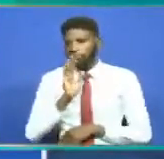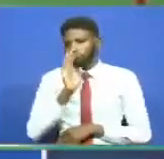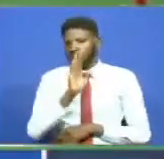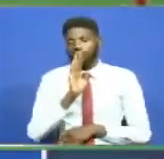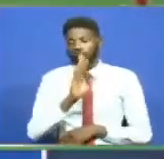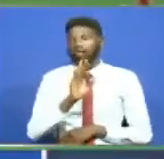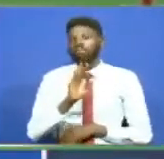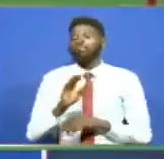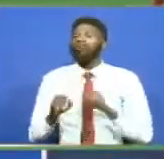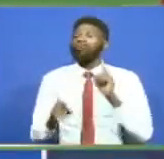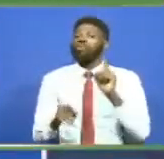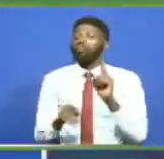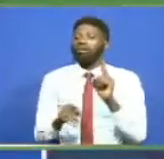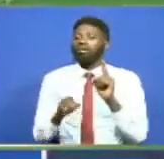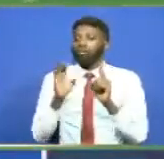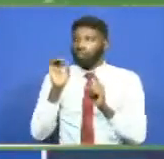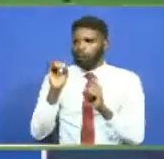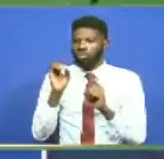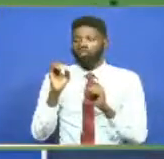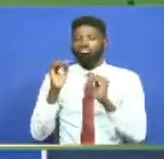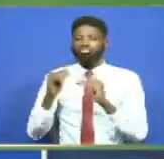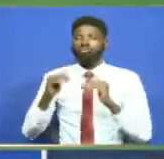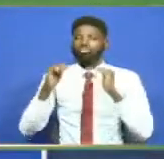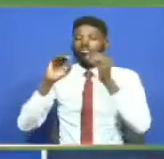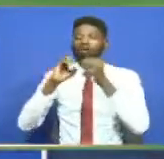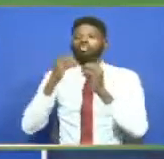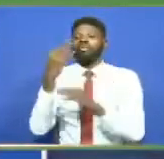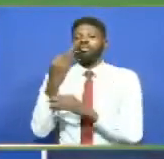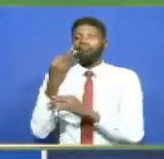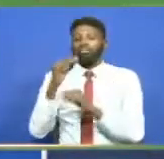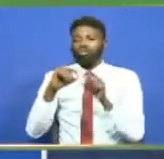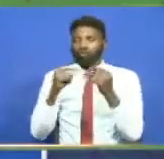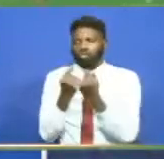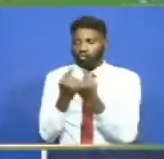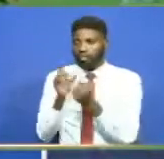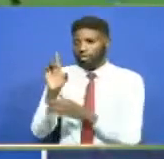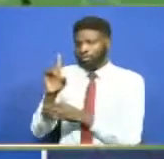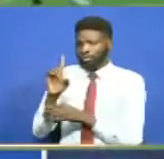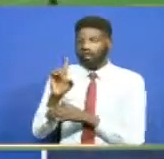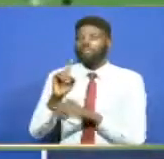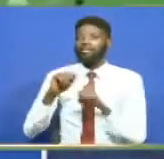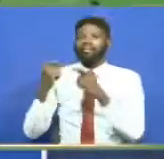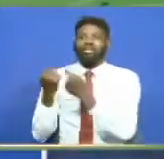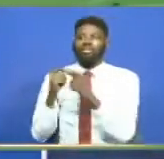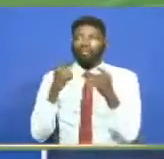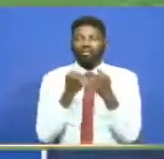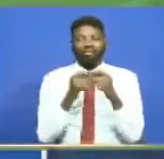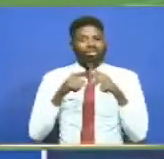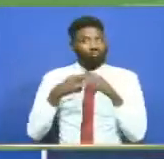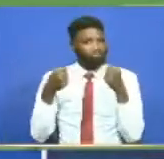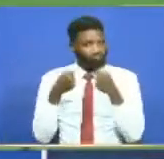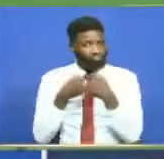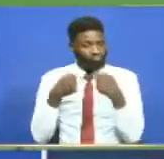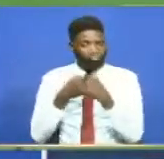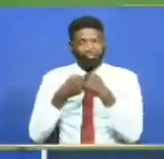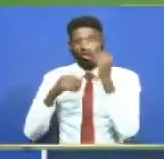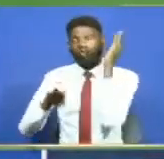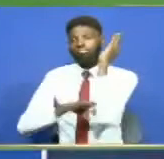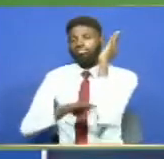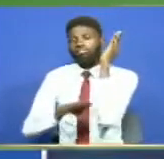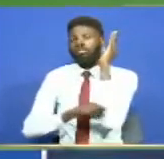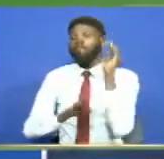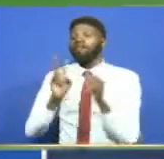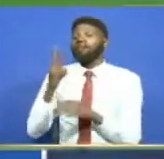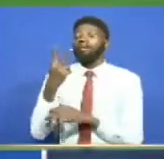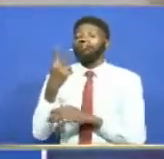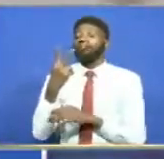Namungo 1-0 to move up to third position in Group D. The two teams began the match bottom on the table after losing their first